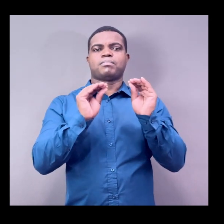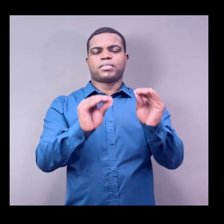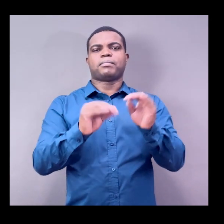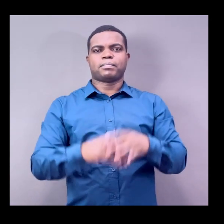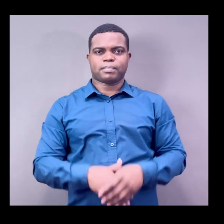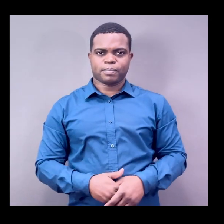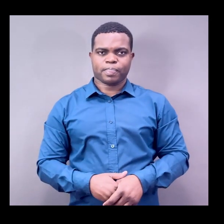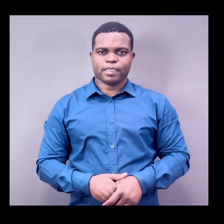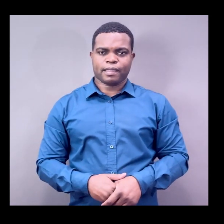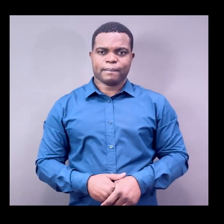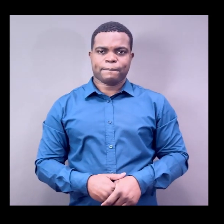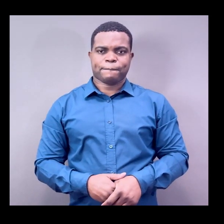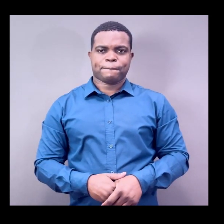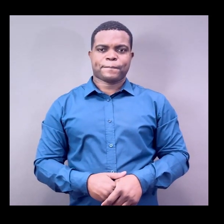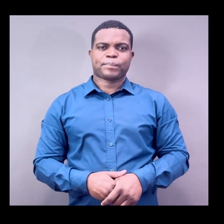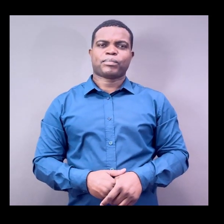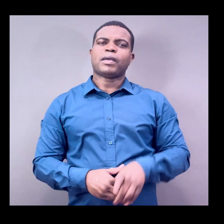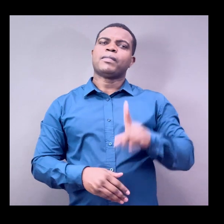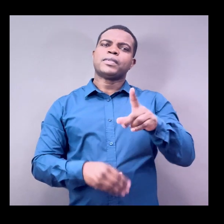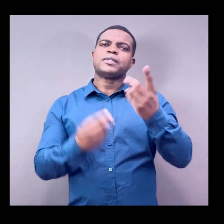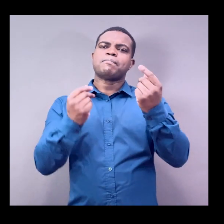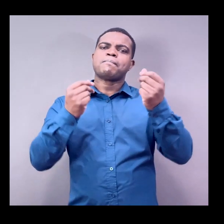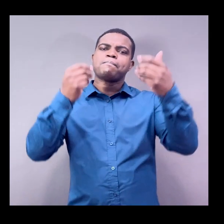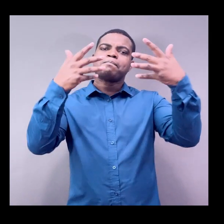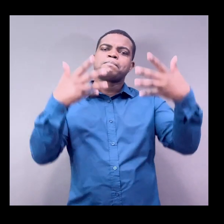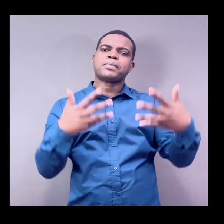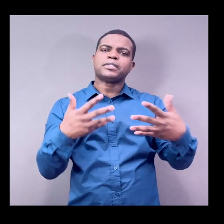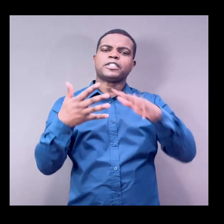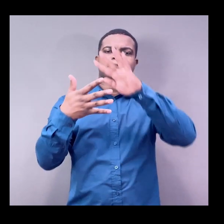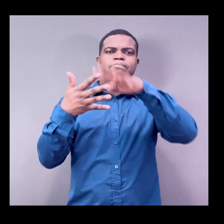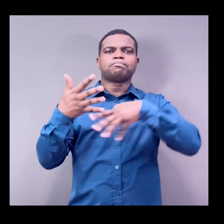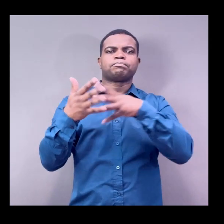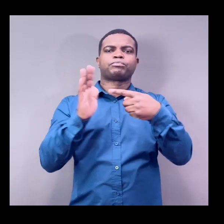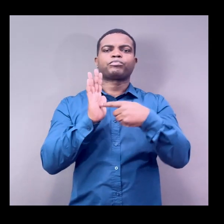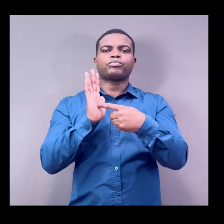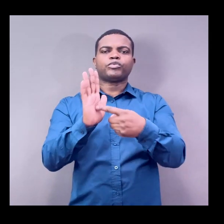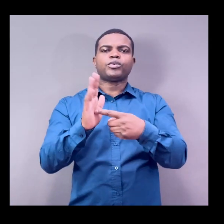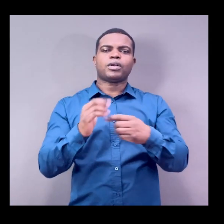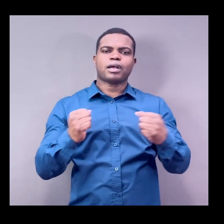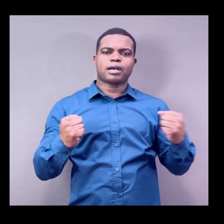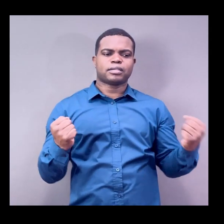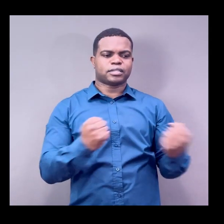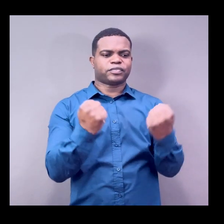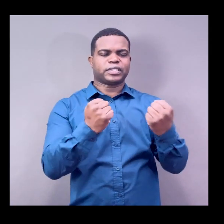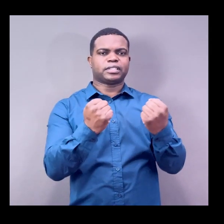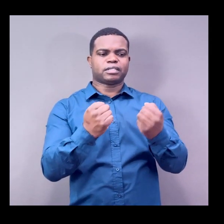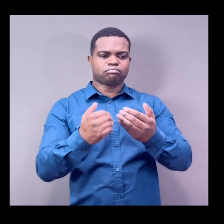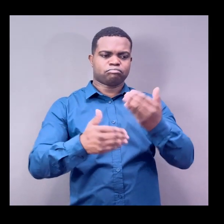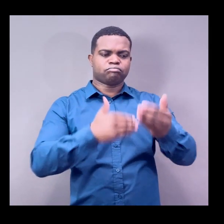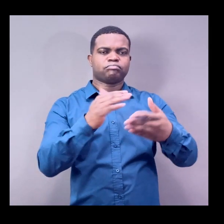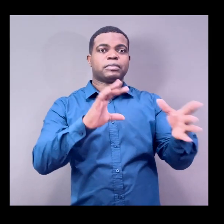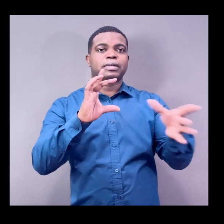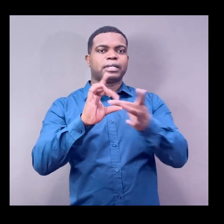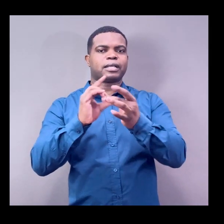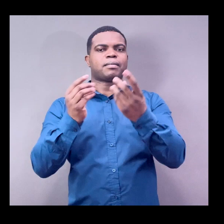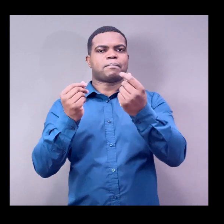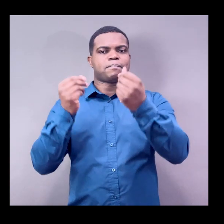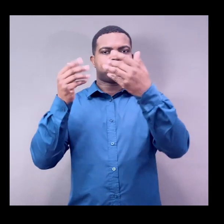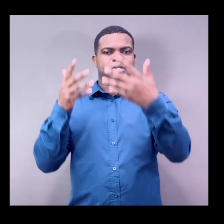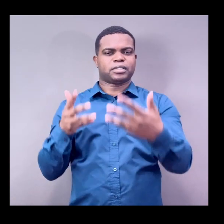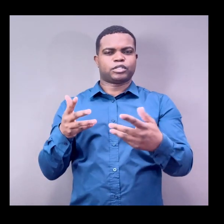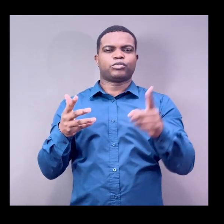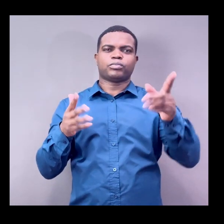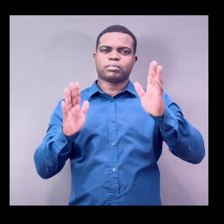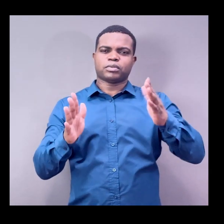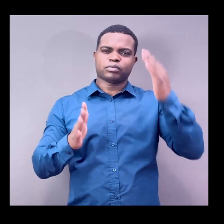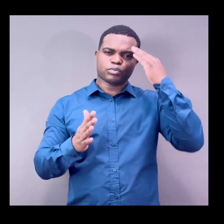use this budget template. So this is a typical activity-based budgeting. So